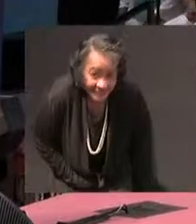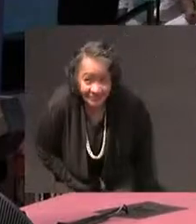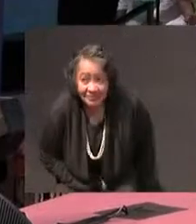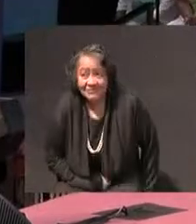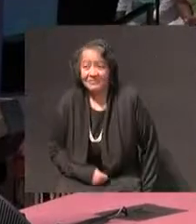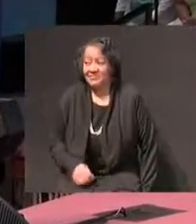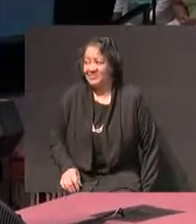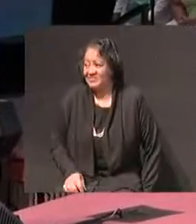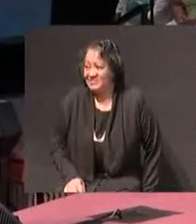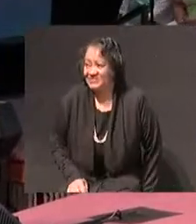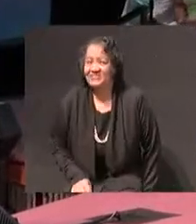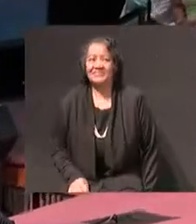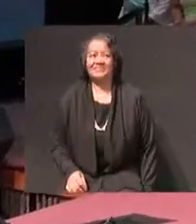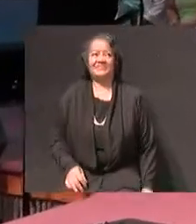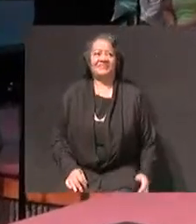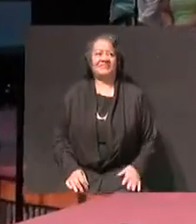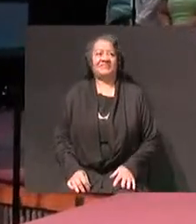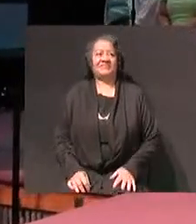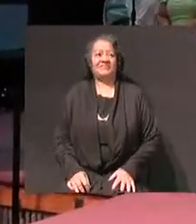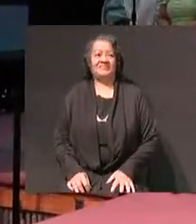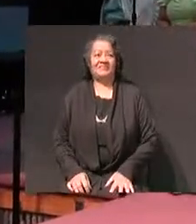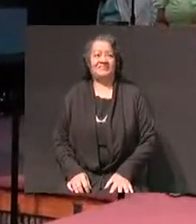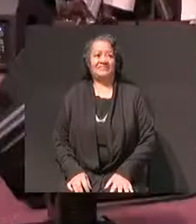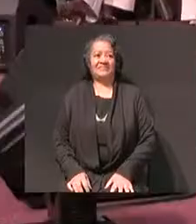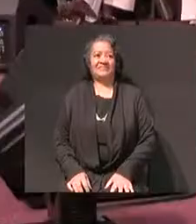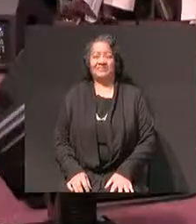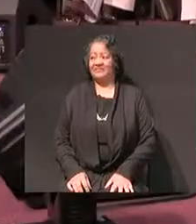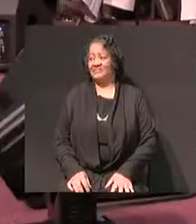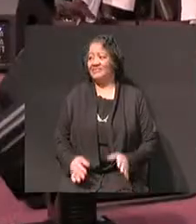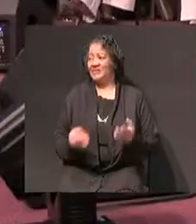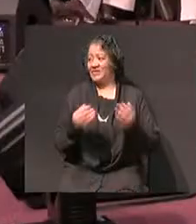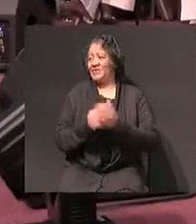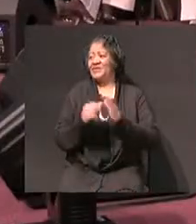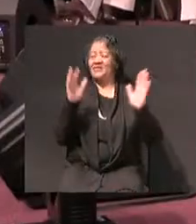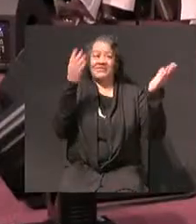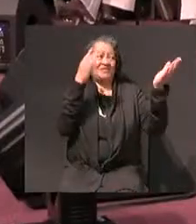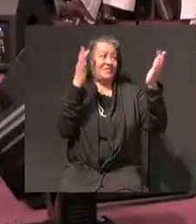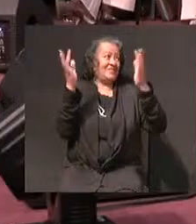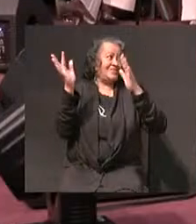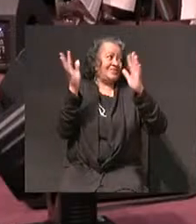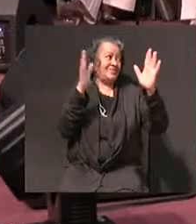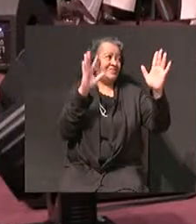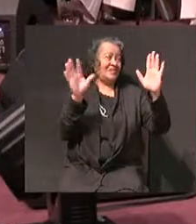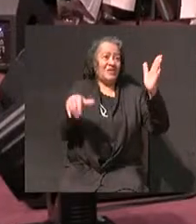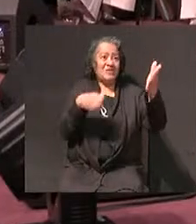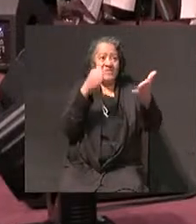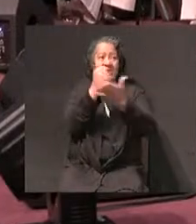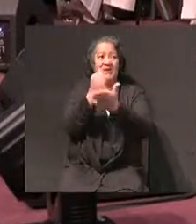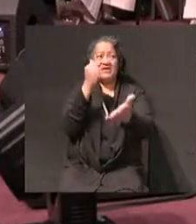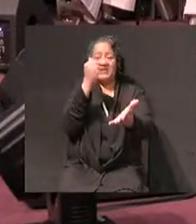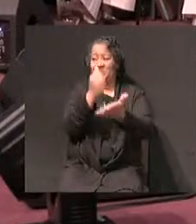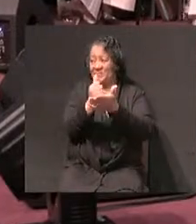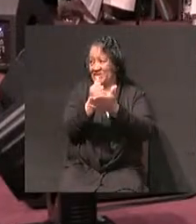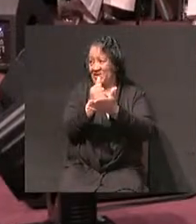Thank you, Lord. My task is to read scripture this morning. Amen, amen, amen.